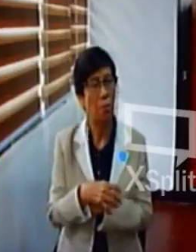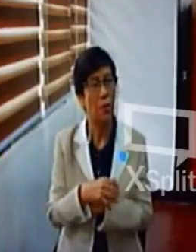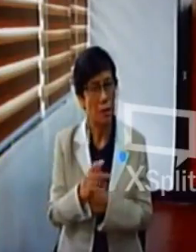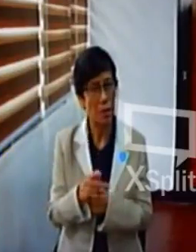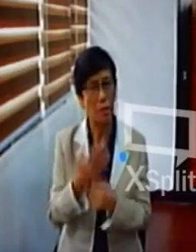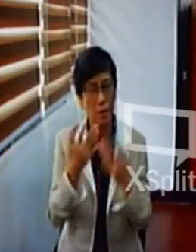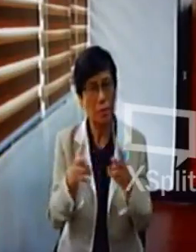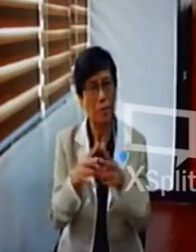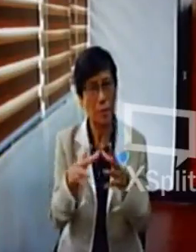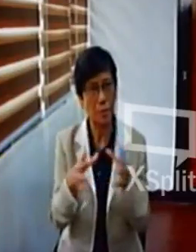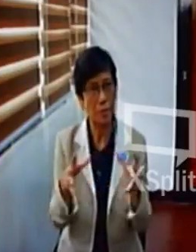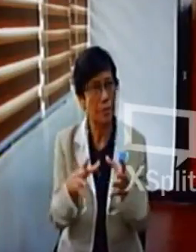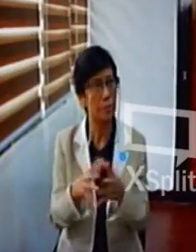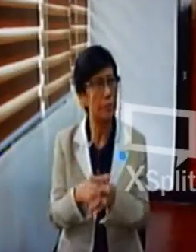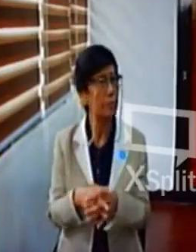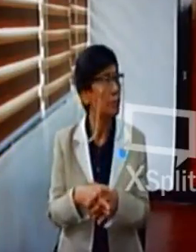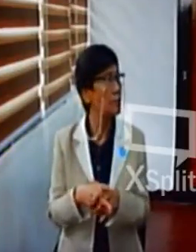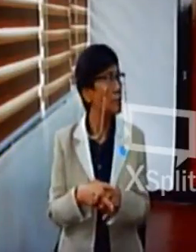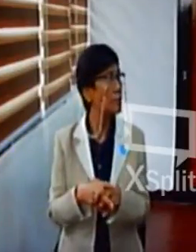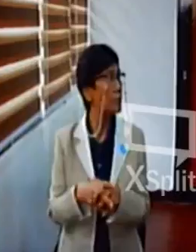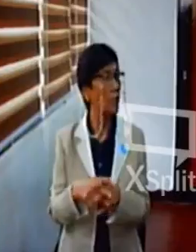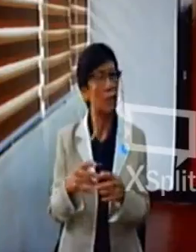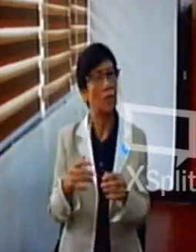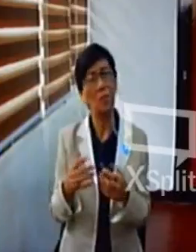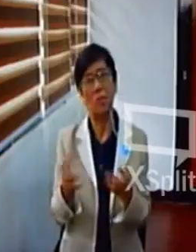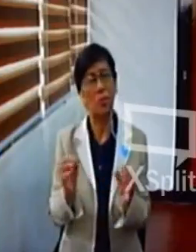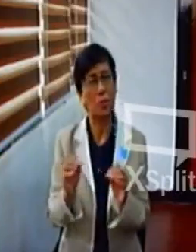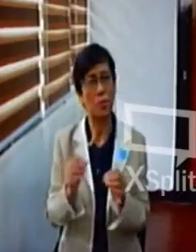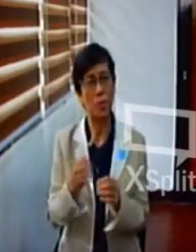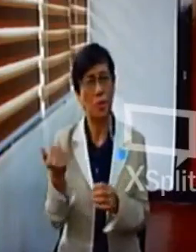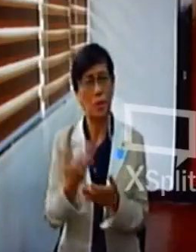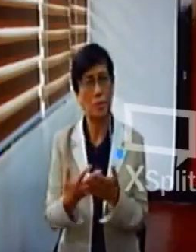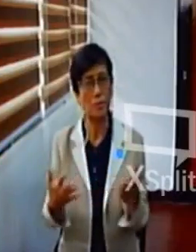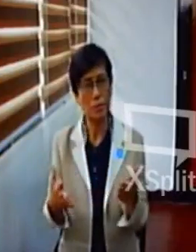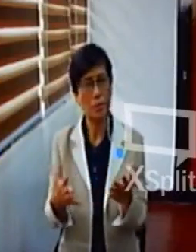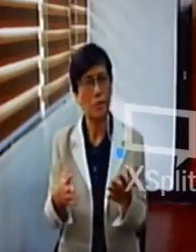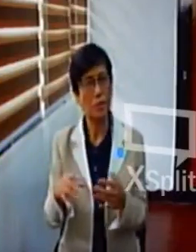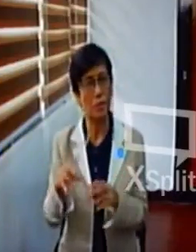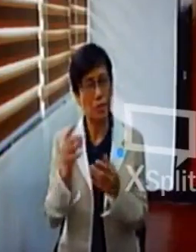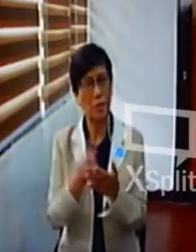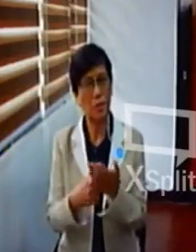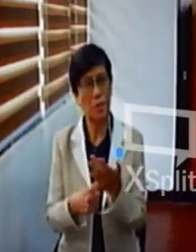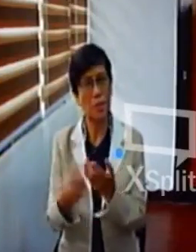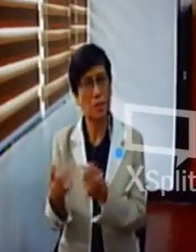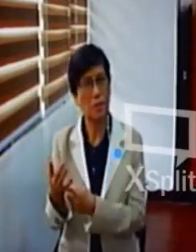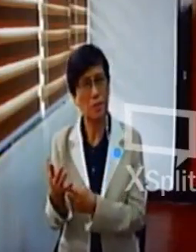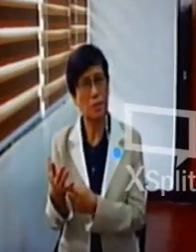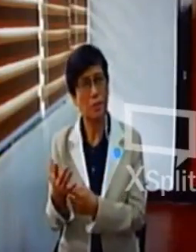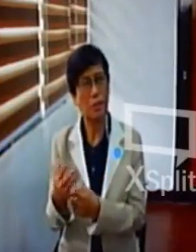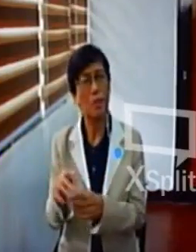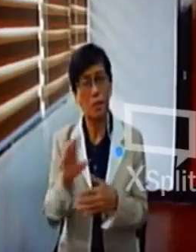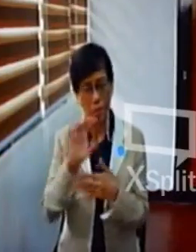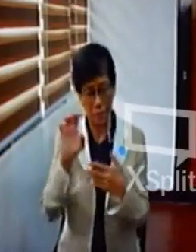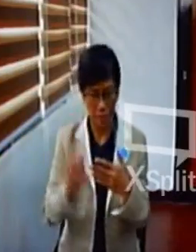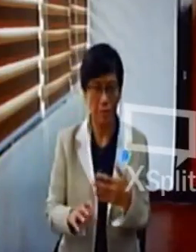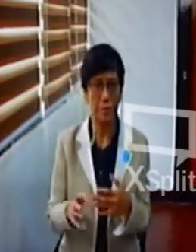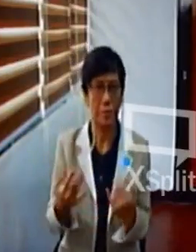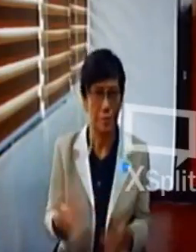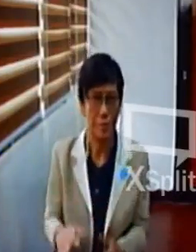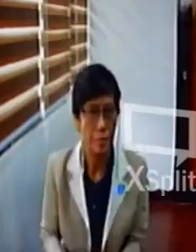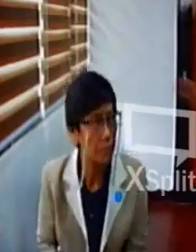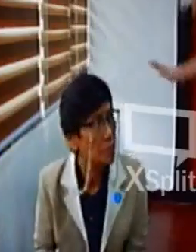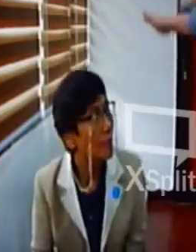Thank you very much. With no other matters to be tackled, this hearing is now adjourned. Thank you.